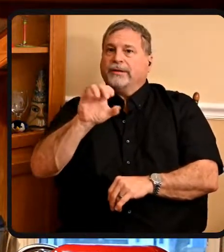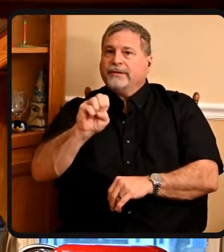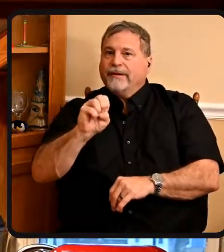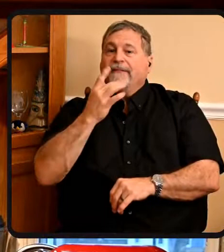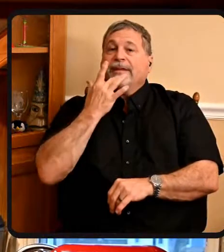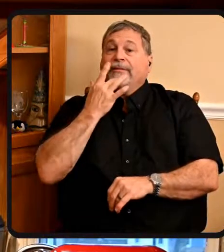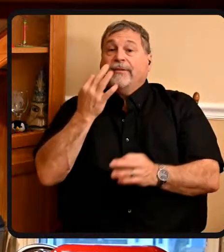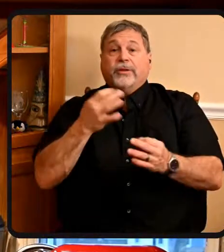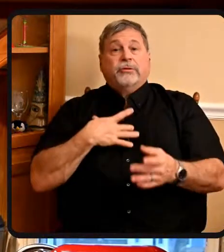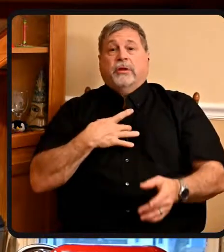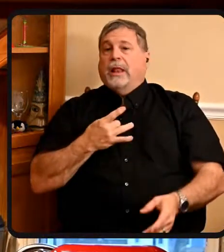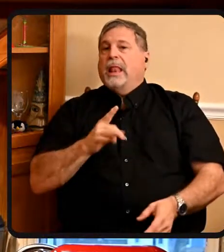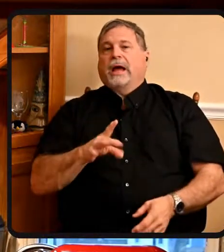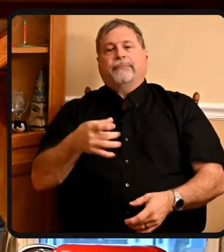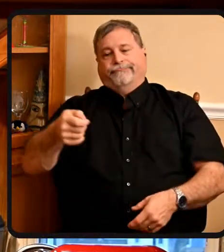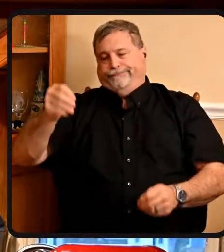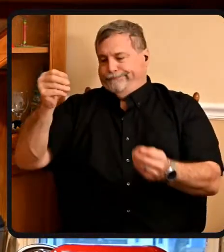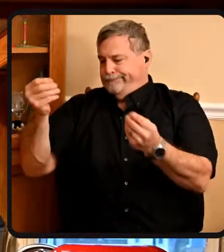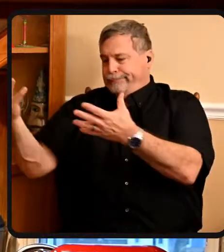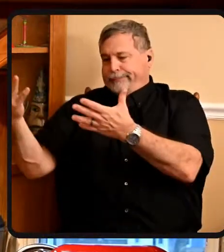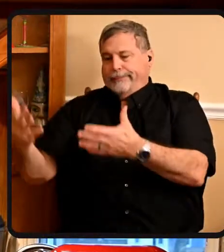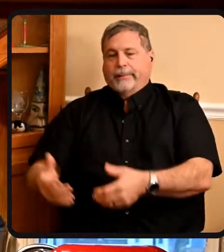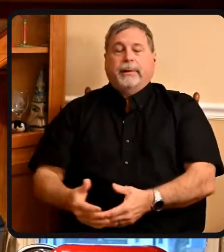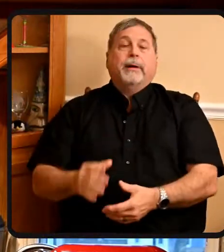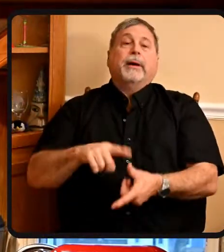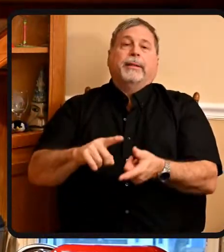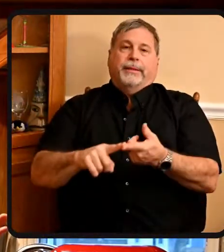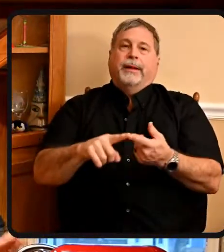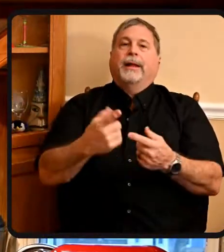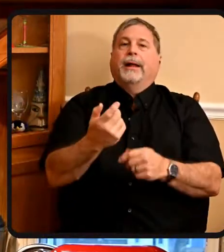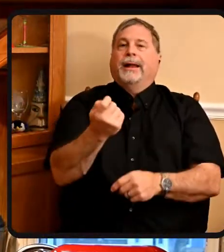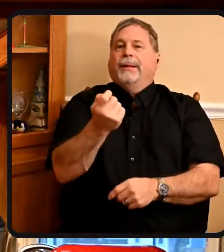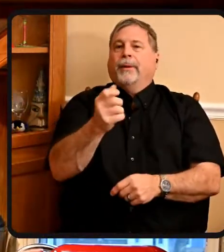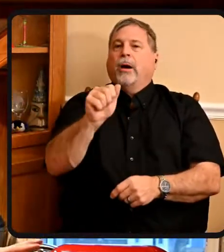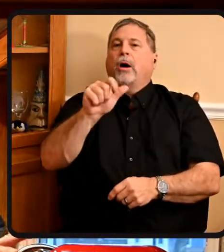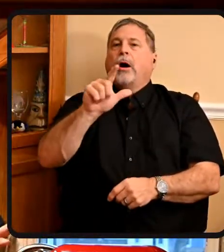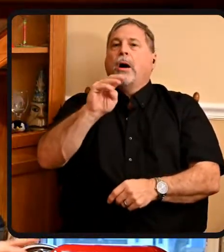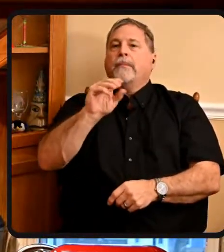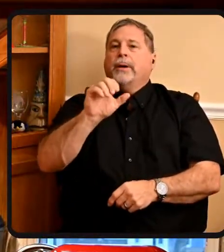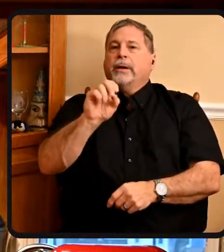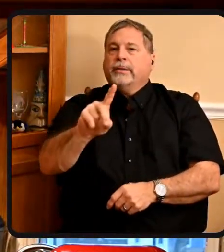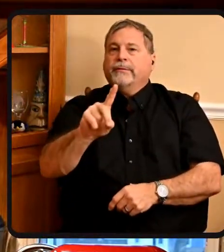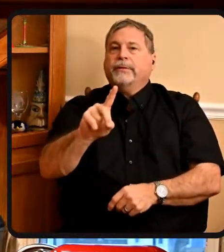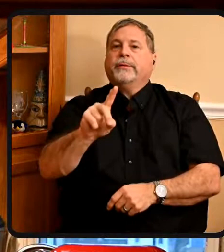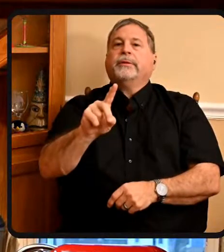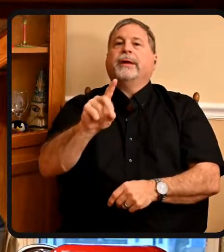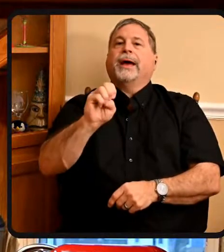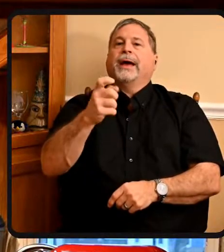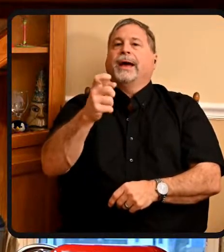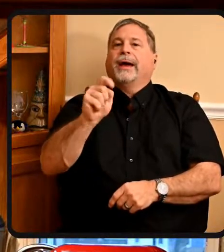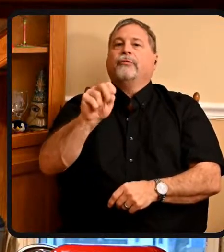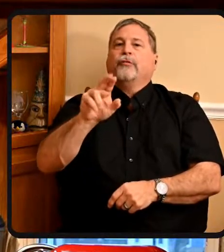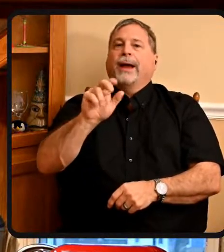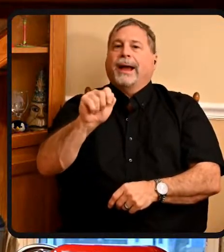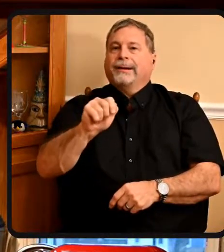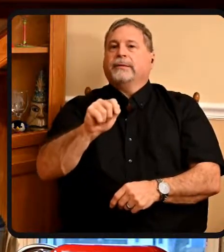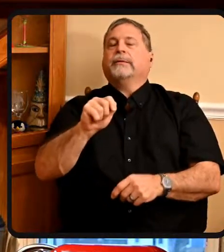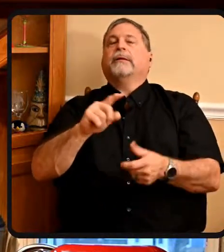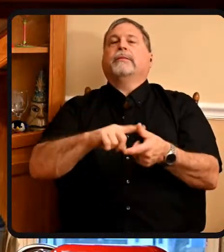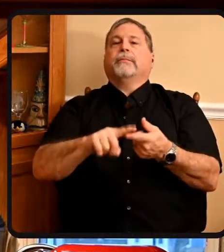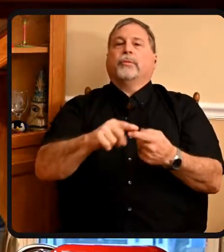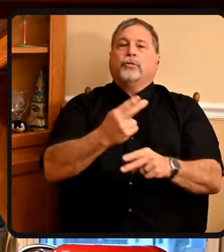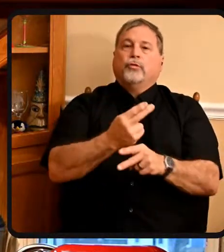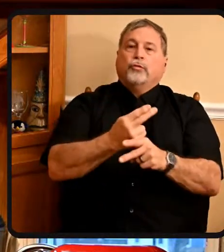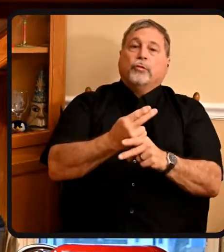out. And I'm putting a little bit of almond extract in as well. As far as the flour, we're using just an all-purpose flour, and we're going to use